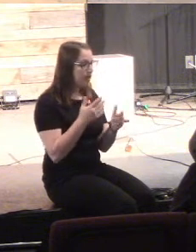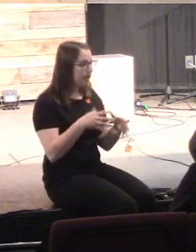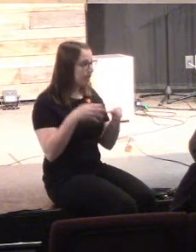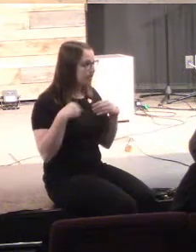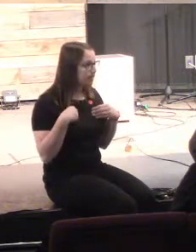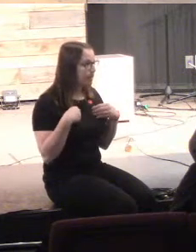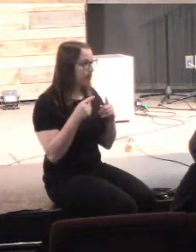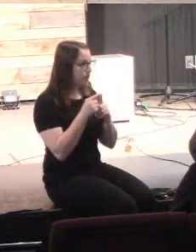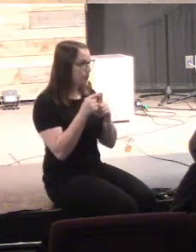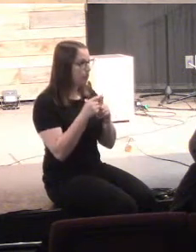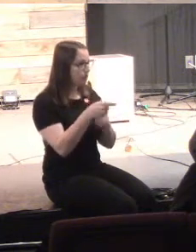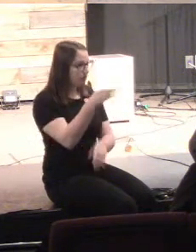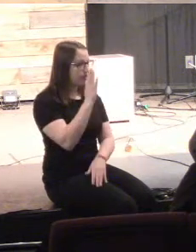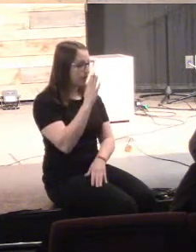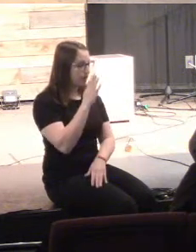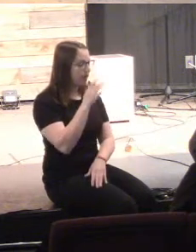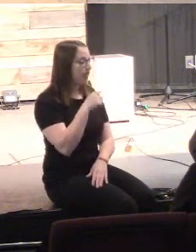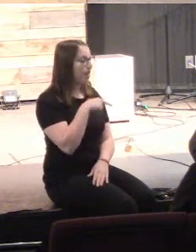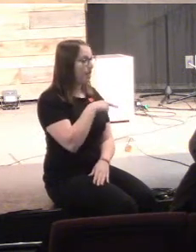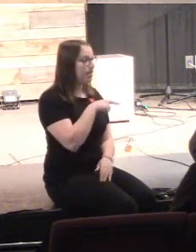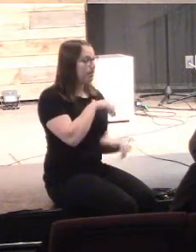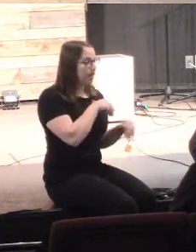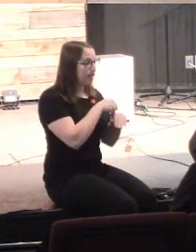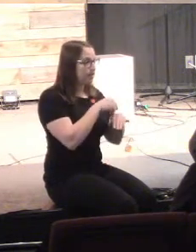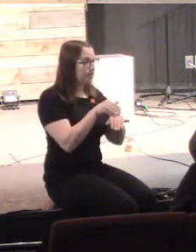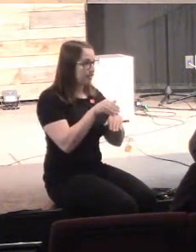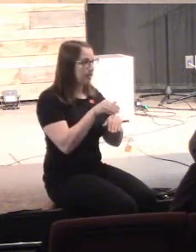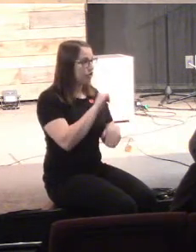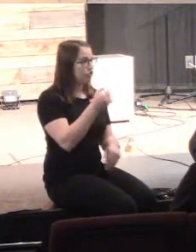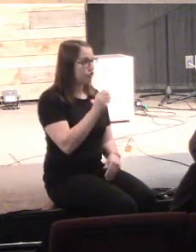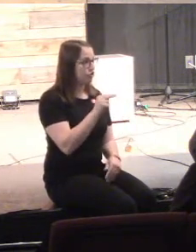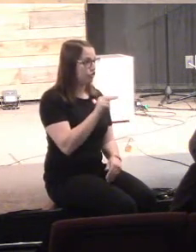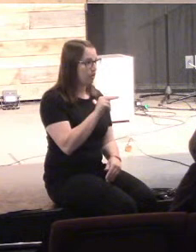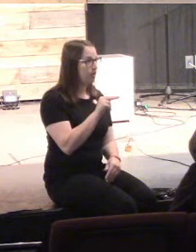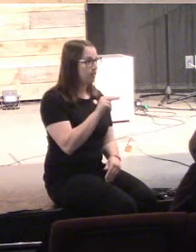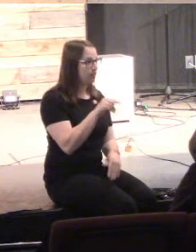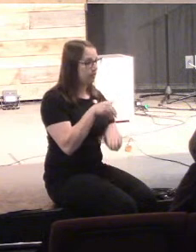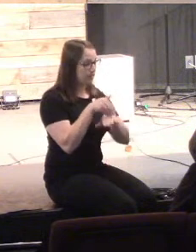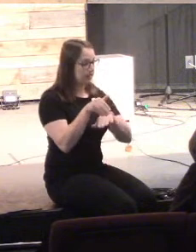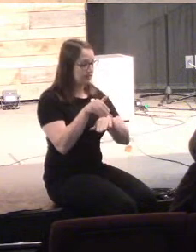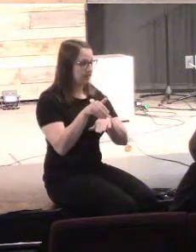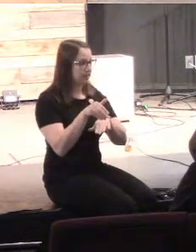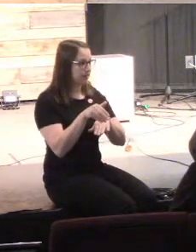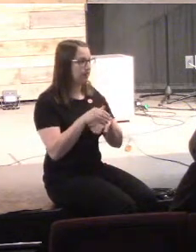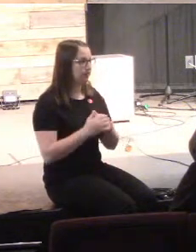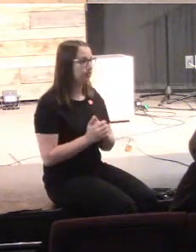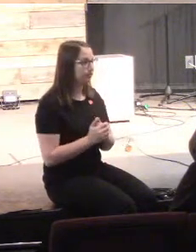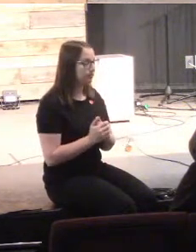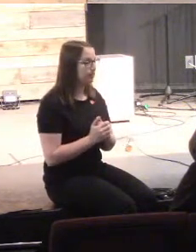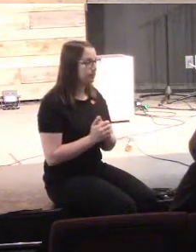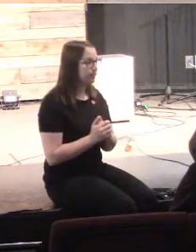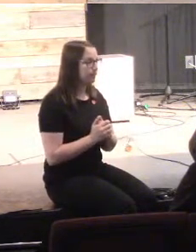sent Peter and John to Samaria. We gotta go confirm what's going on down here. I can't believe God's letting these people in.